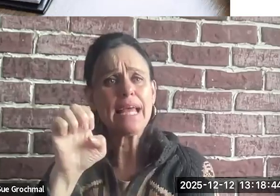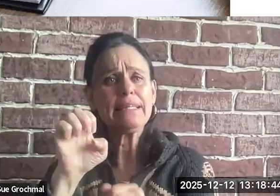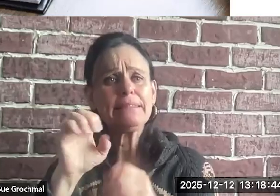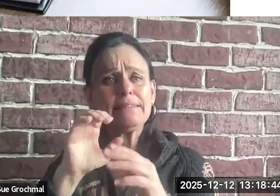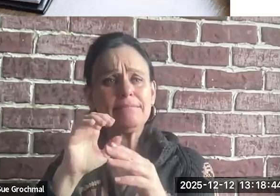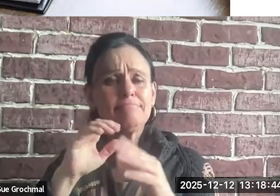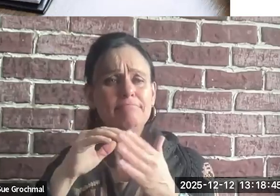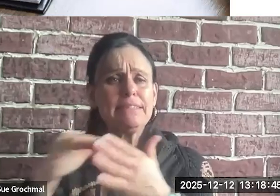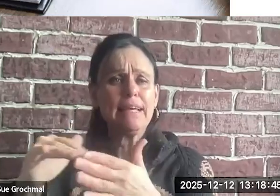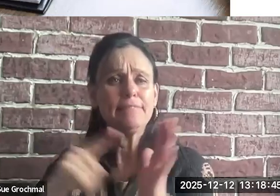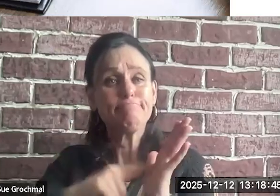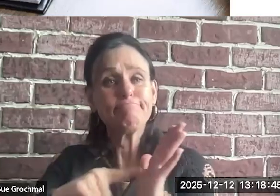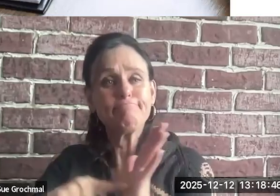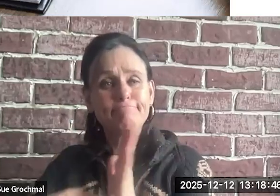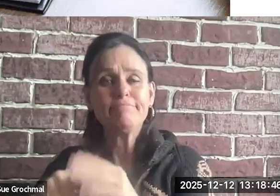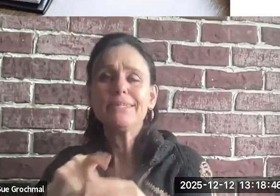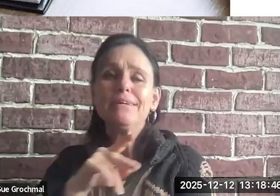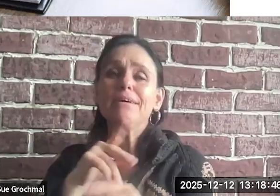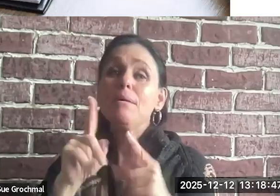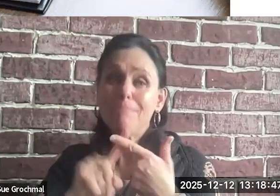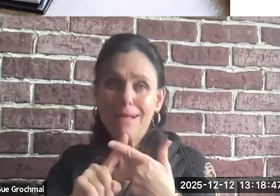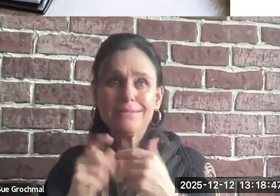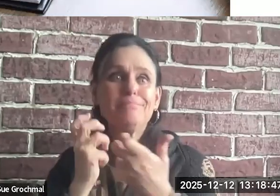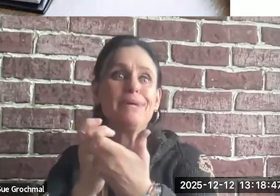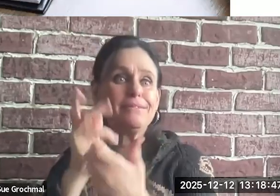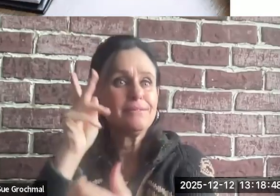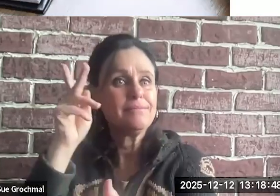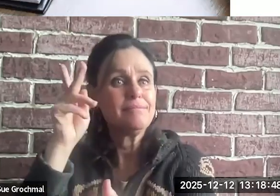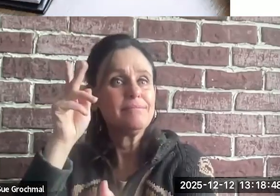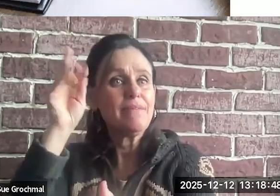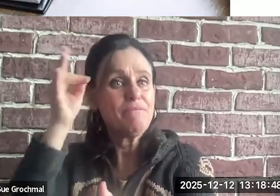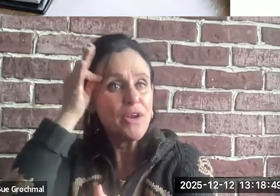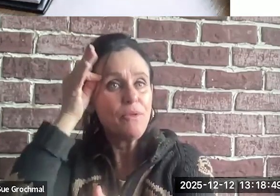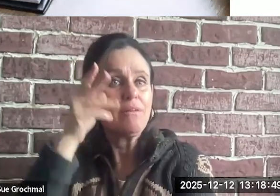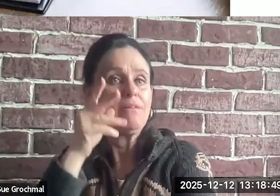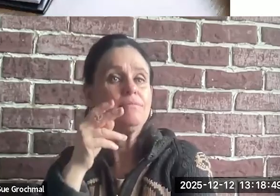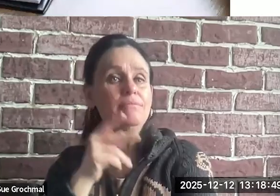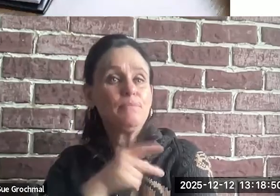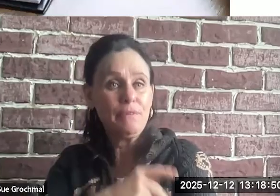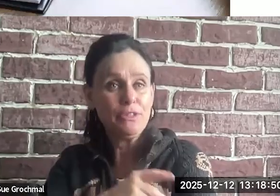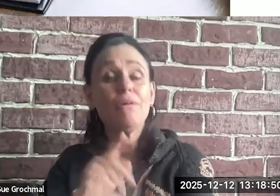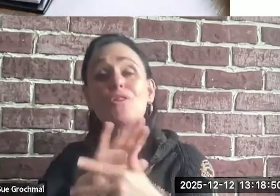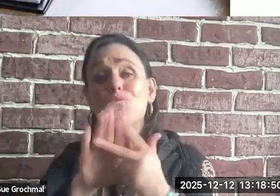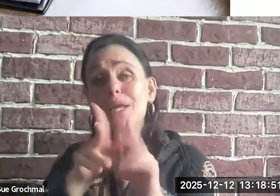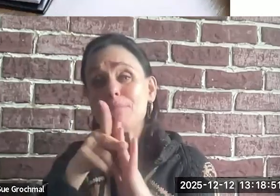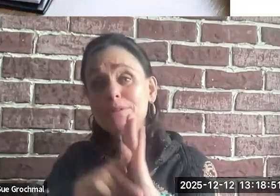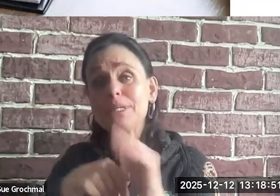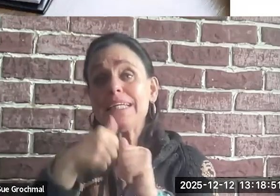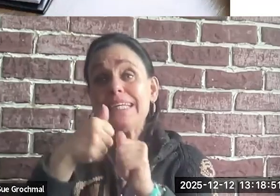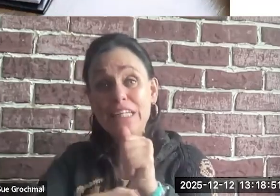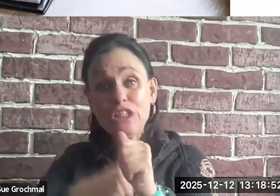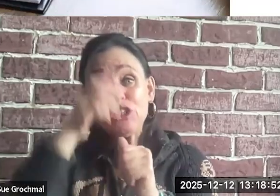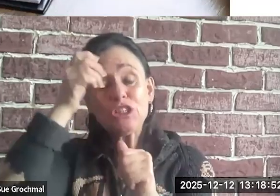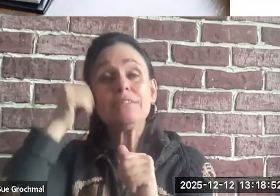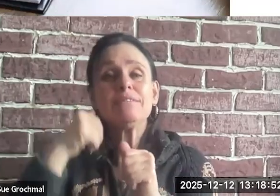project communicates effectively at the provincial and federal level. And so it includes 3 key principles. Each case study will be championed